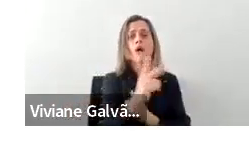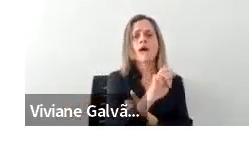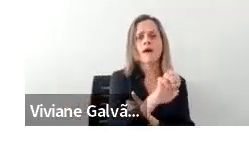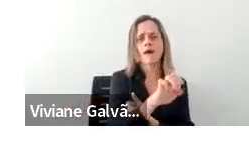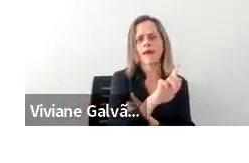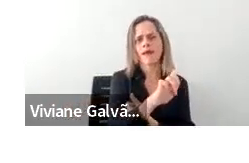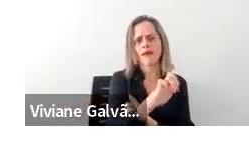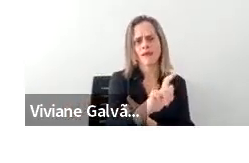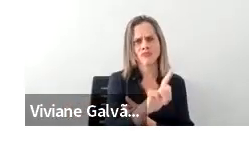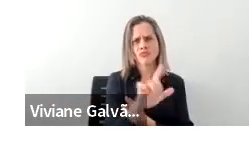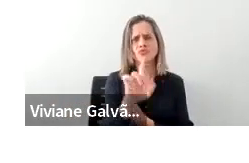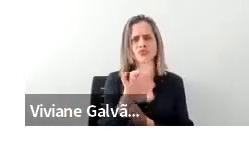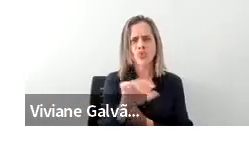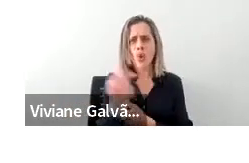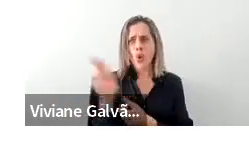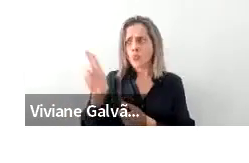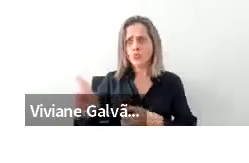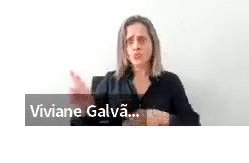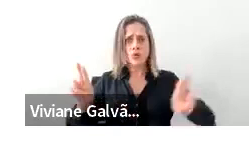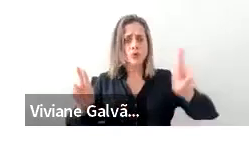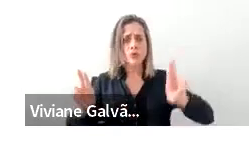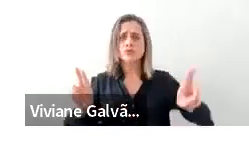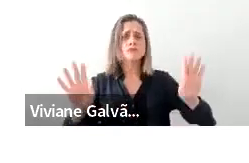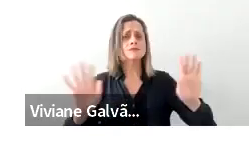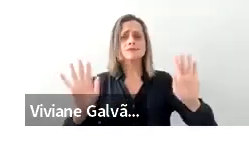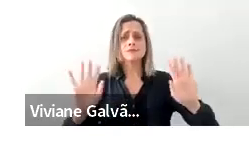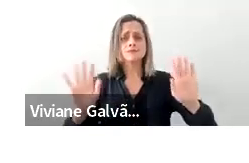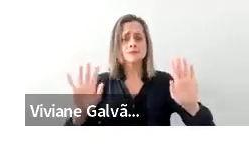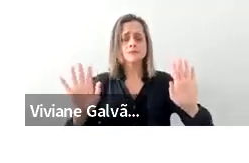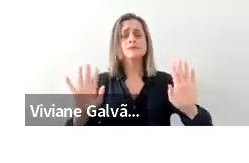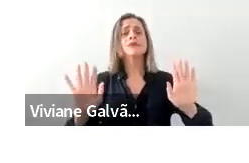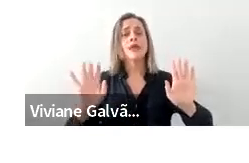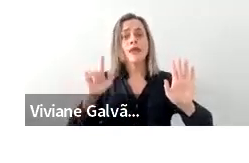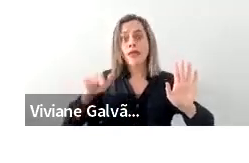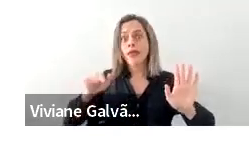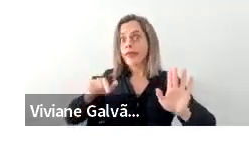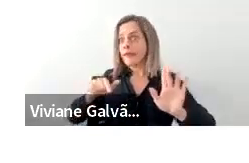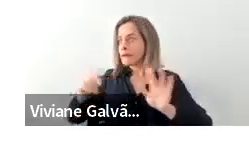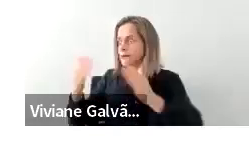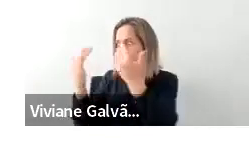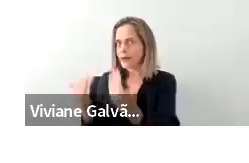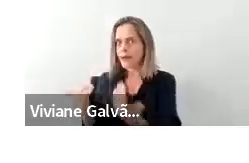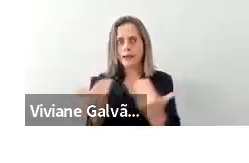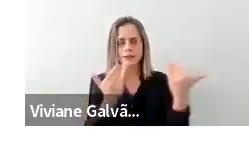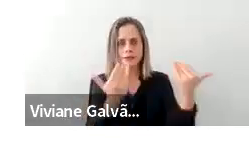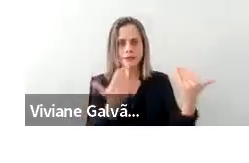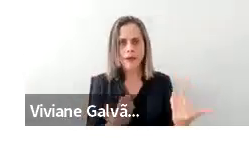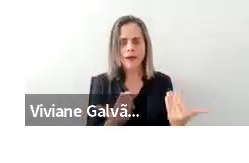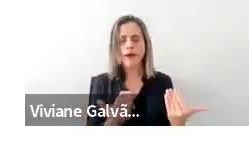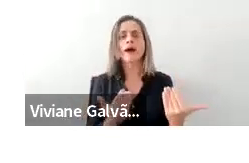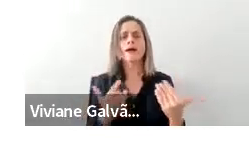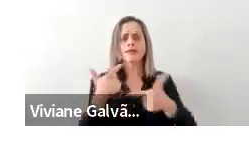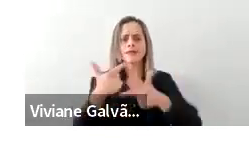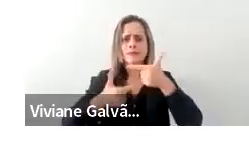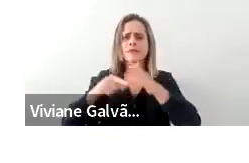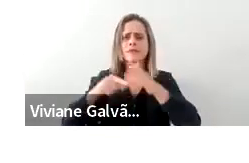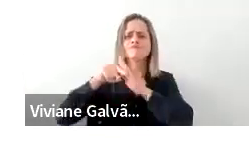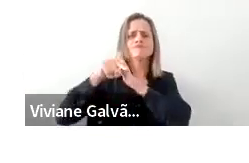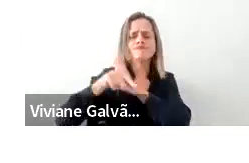hard, creative work to work out, as Marx did in his own work, to work out these new